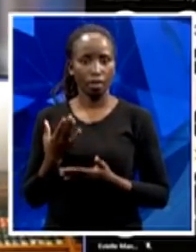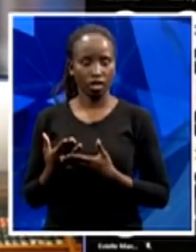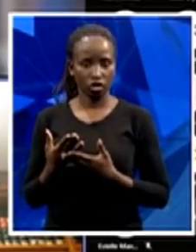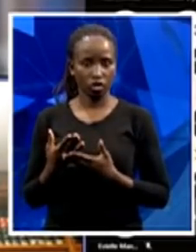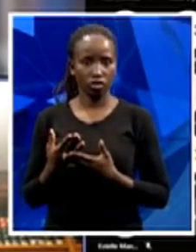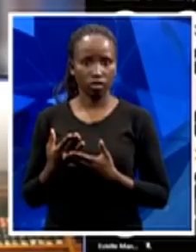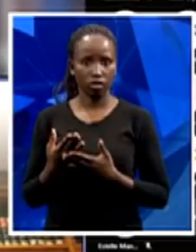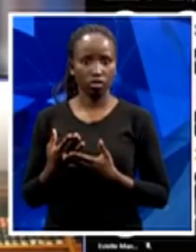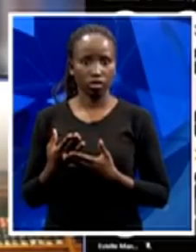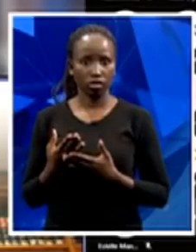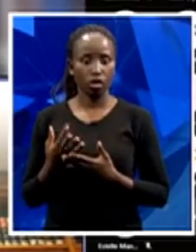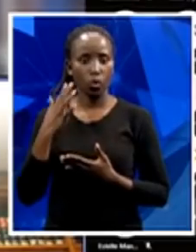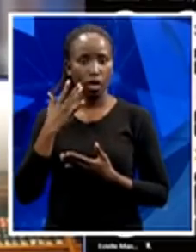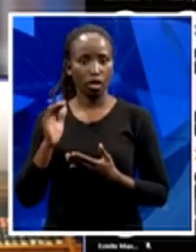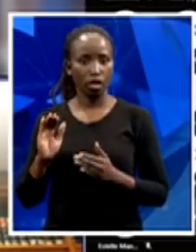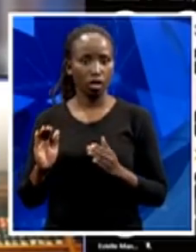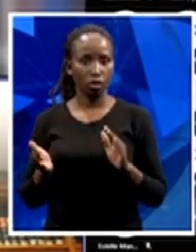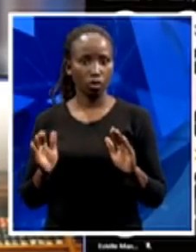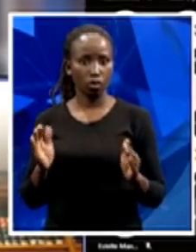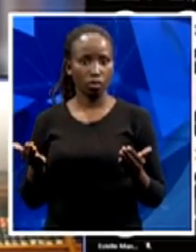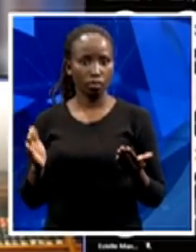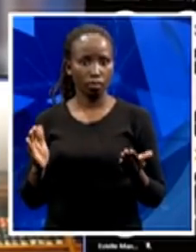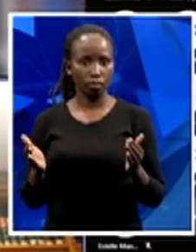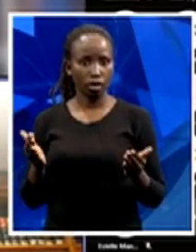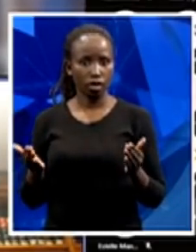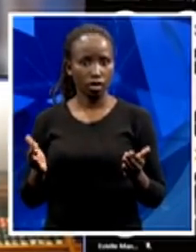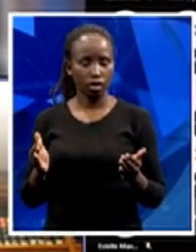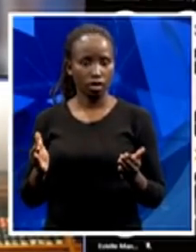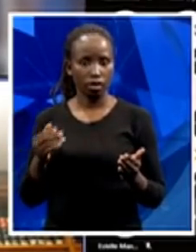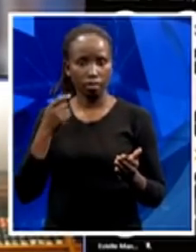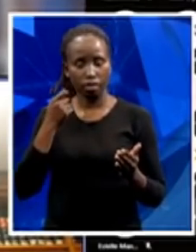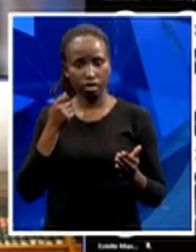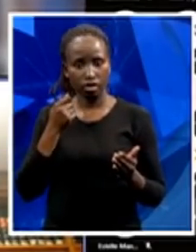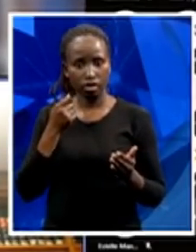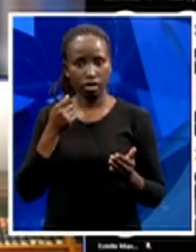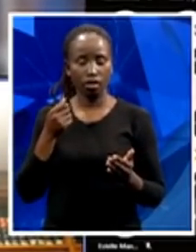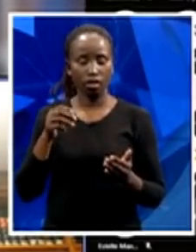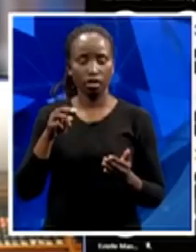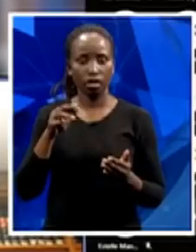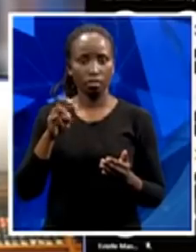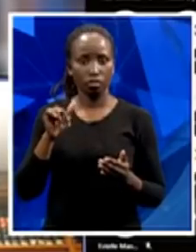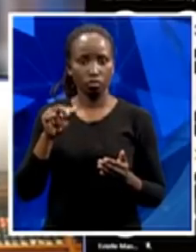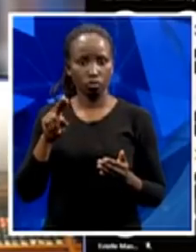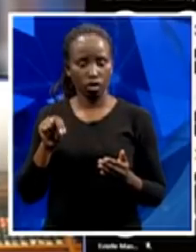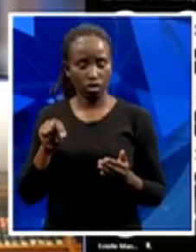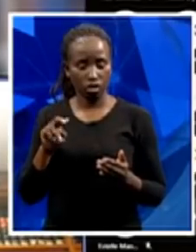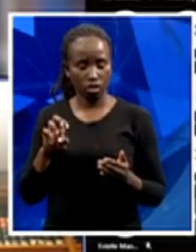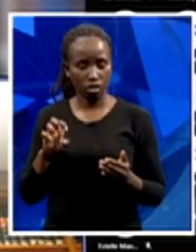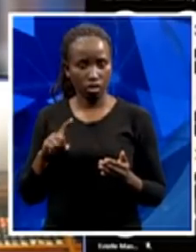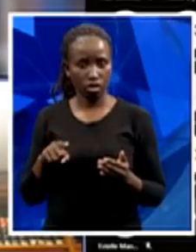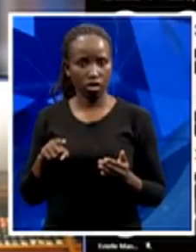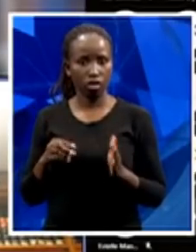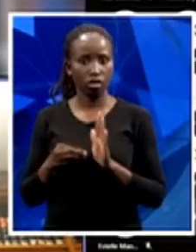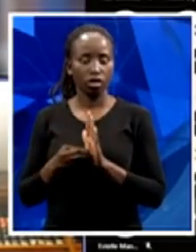application, Mr. Mawere does not deal with the challenge to Rule 25.70, which is what is squarely